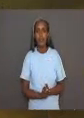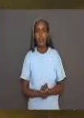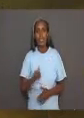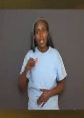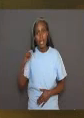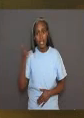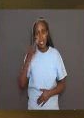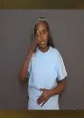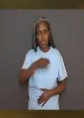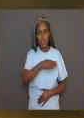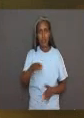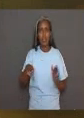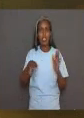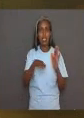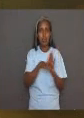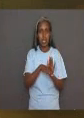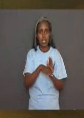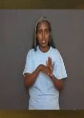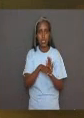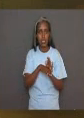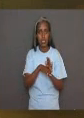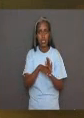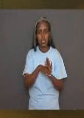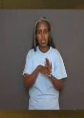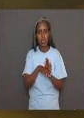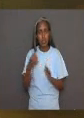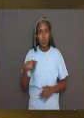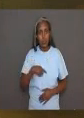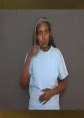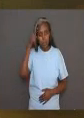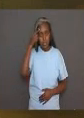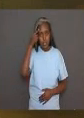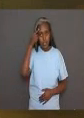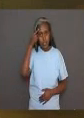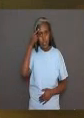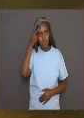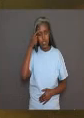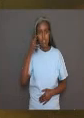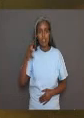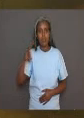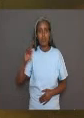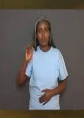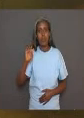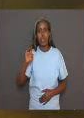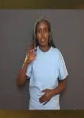Another graphical representation that we mentioned is a pie chart.